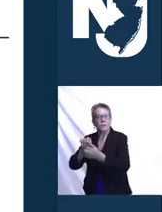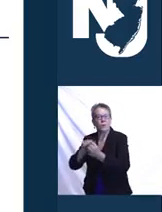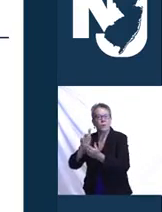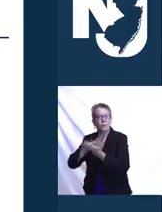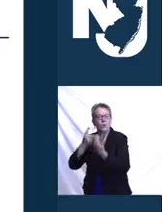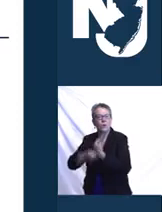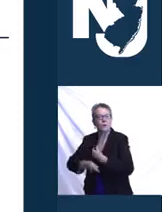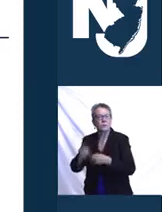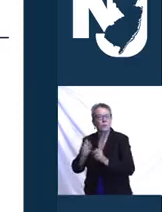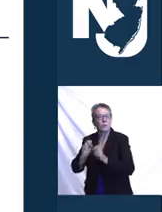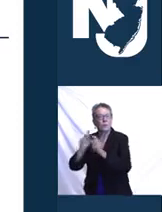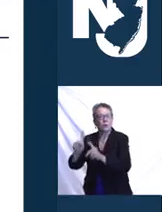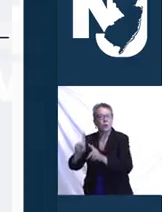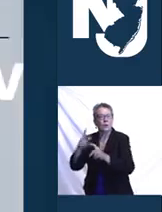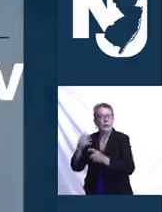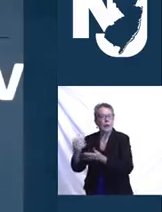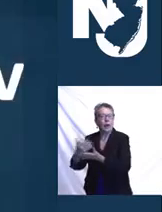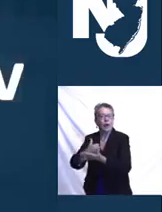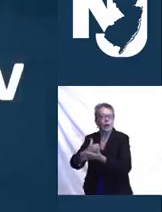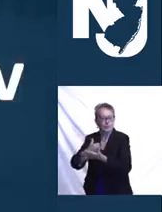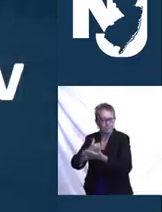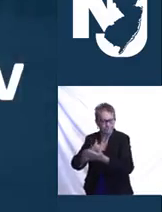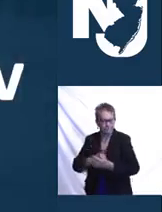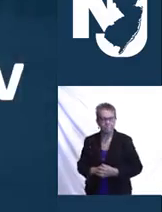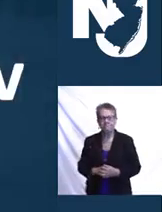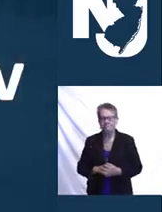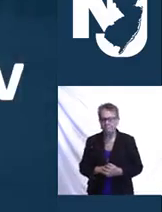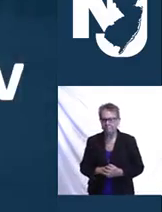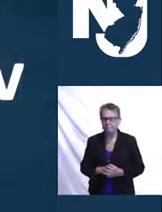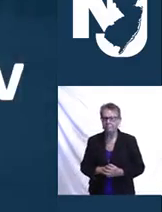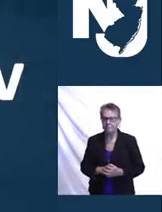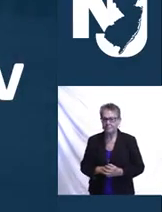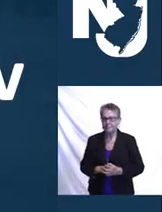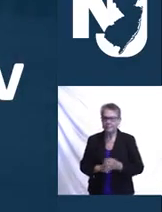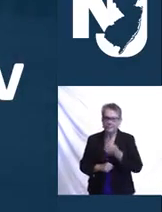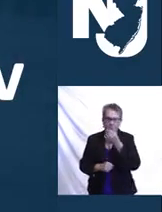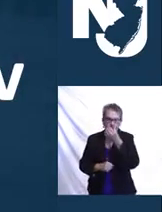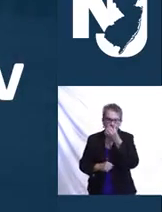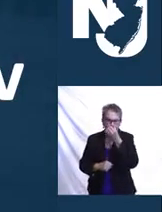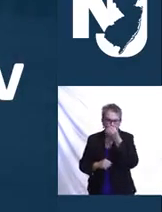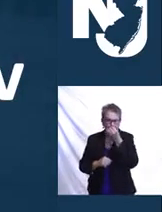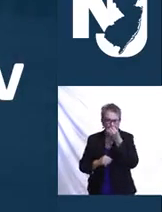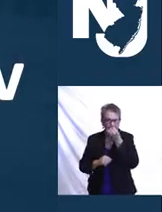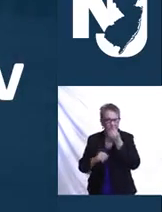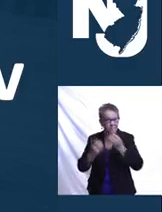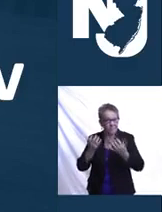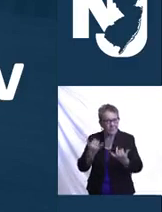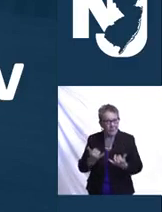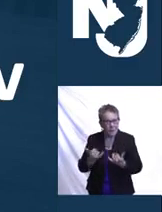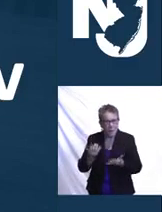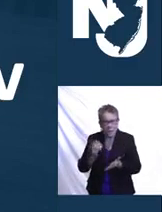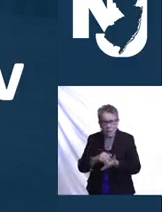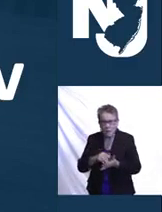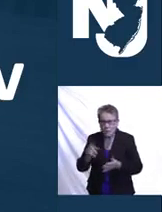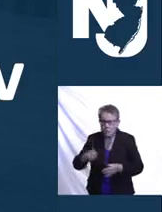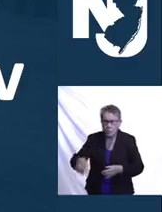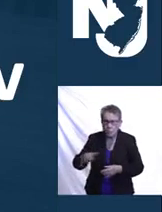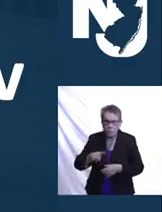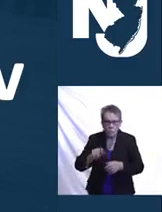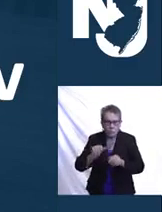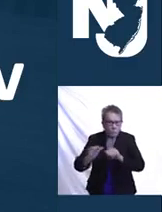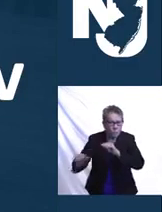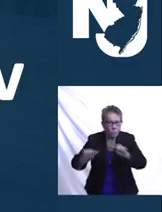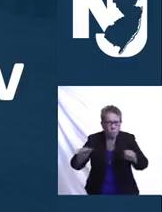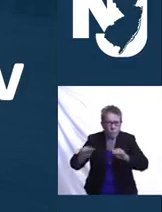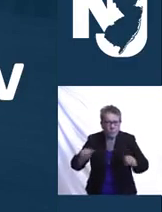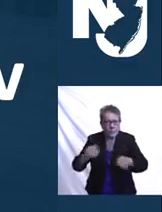princetonmedicine.com. I think that's where we'll leave things for this Monday. Again, I urge everyone who is eligible to get out and get their booster. And if you've